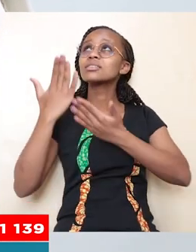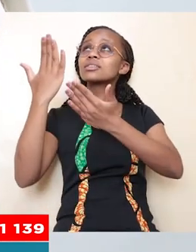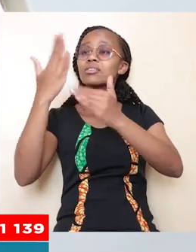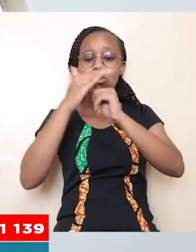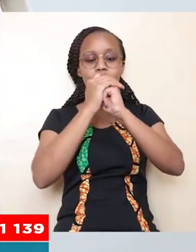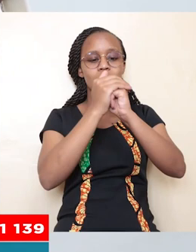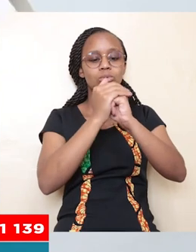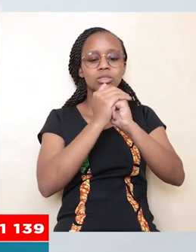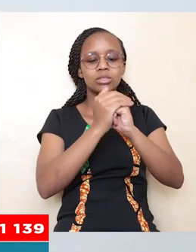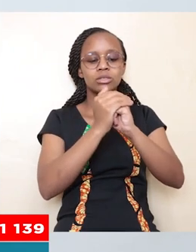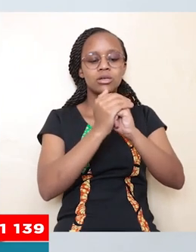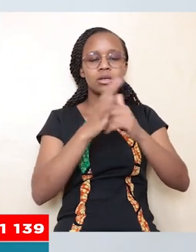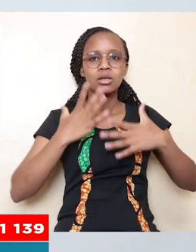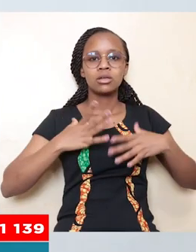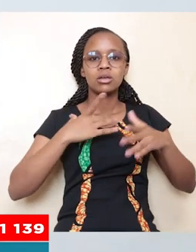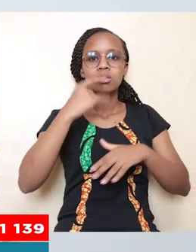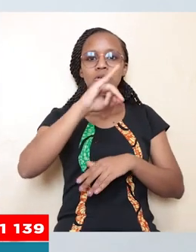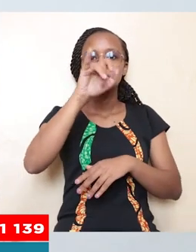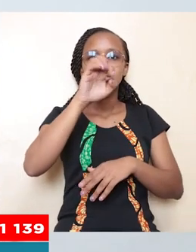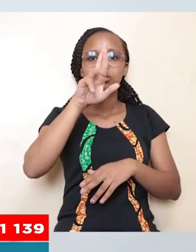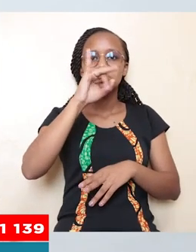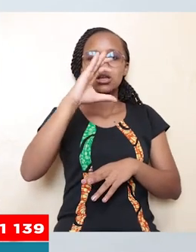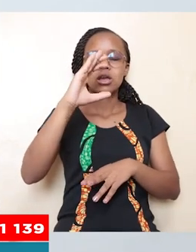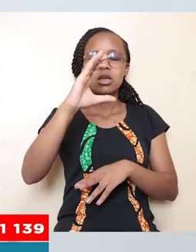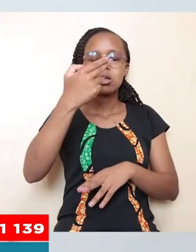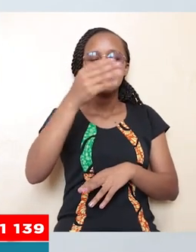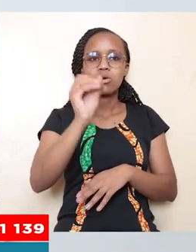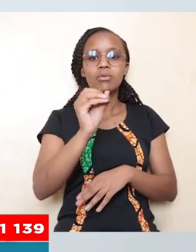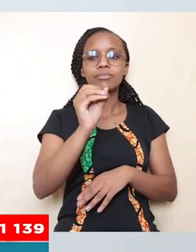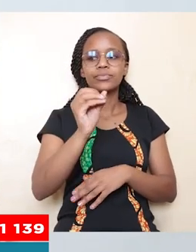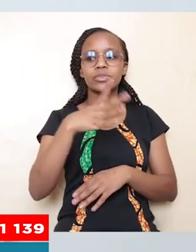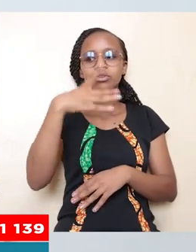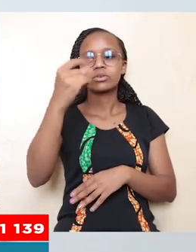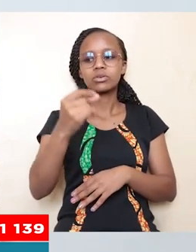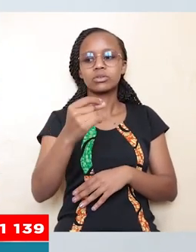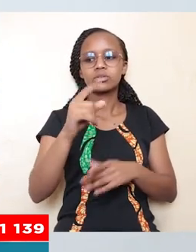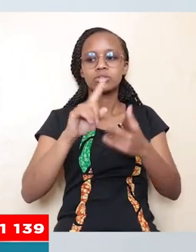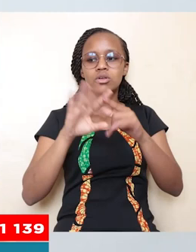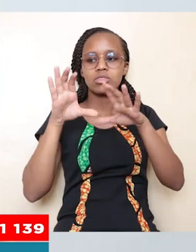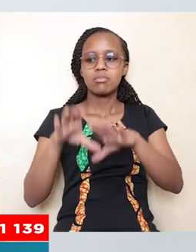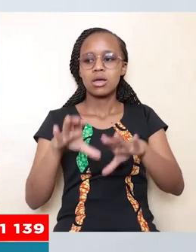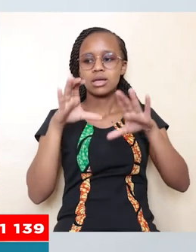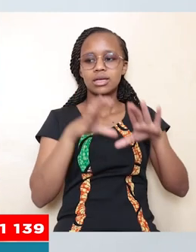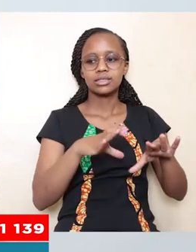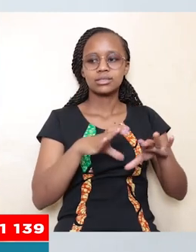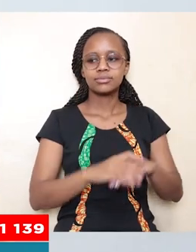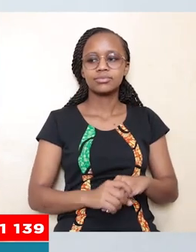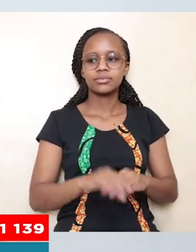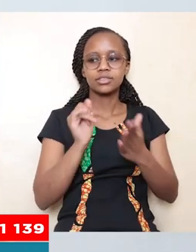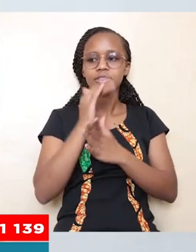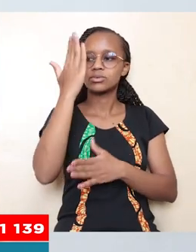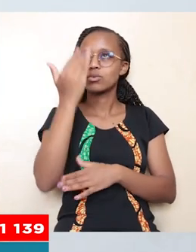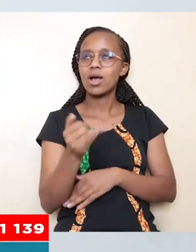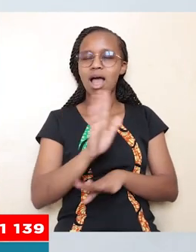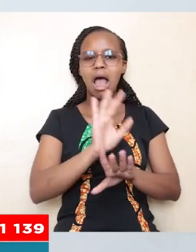worship. People who are going to Jericho, they were going to the market. That is why